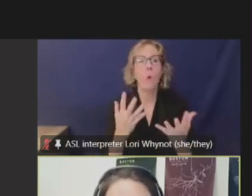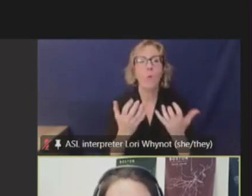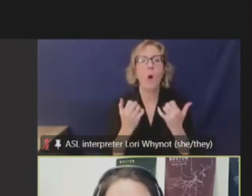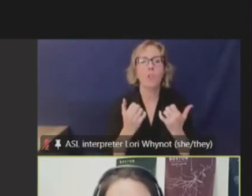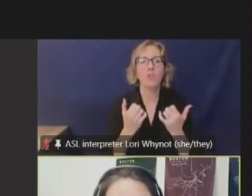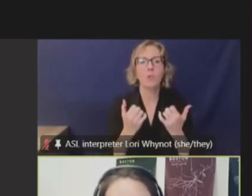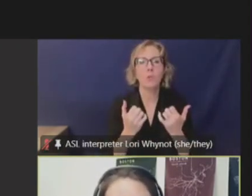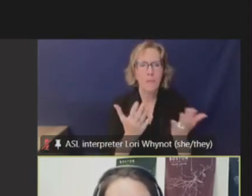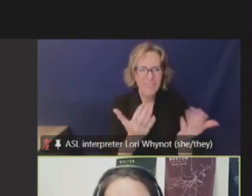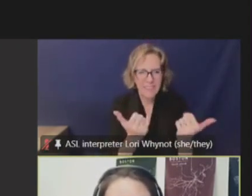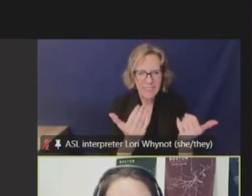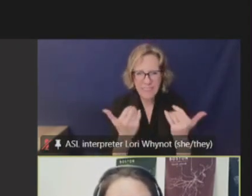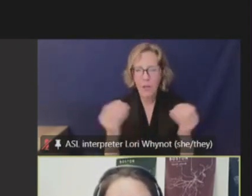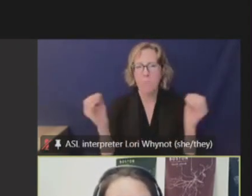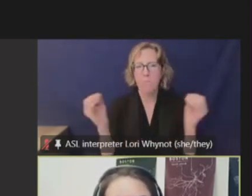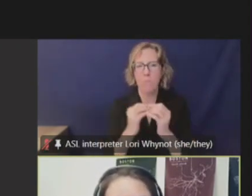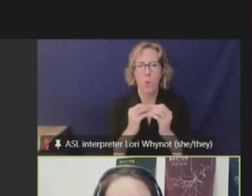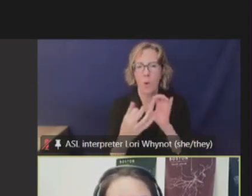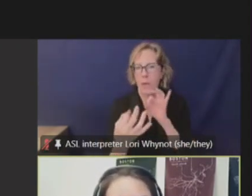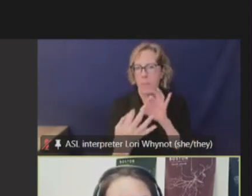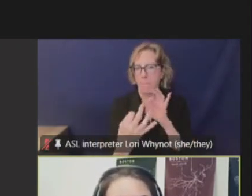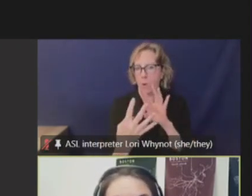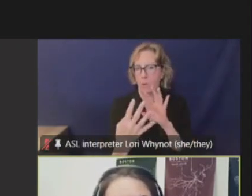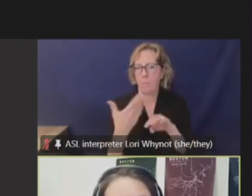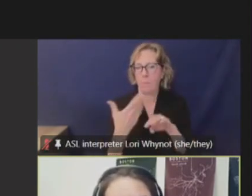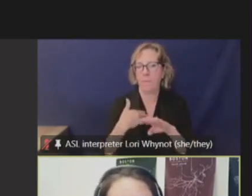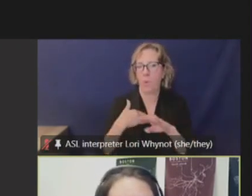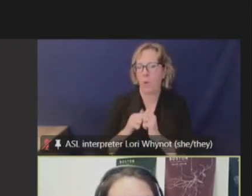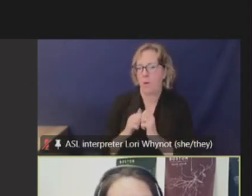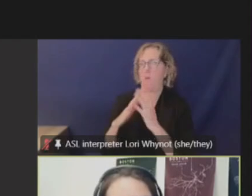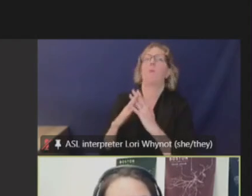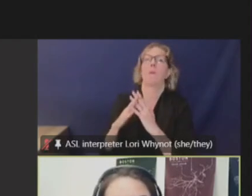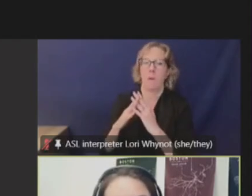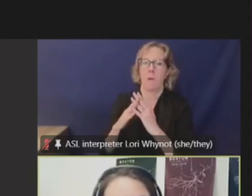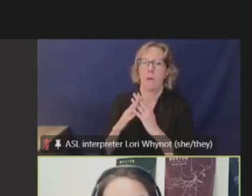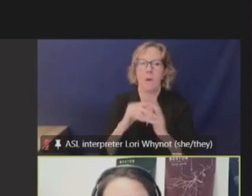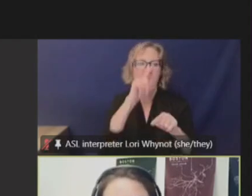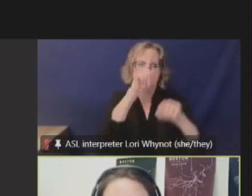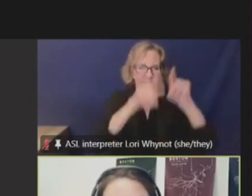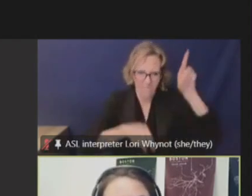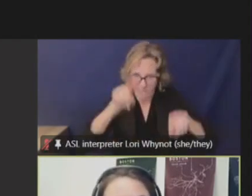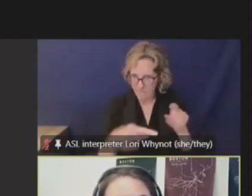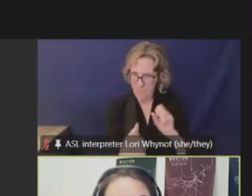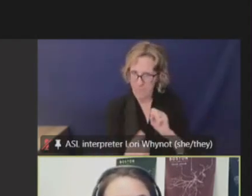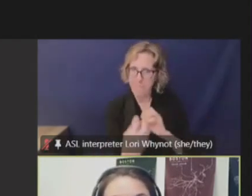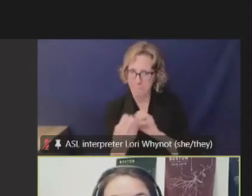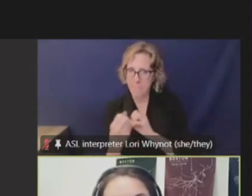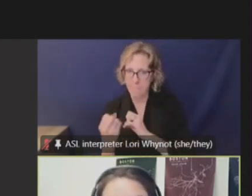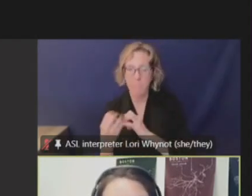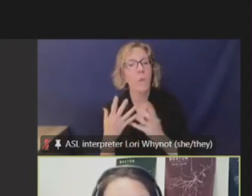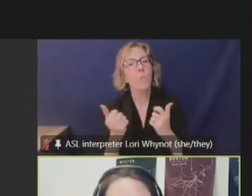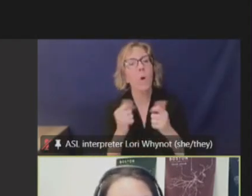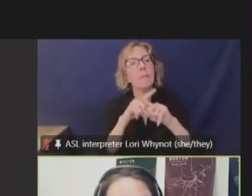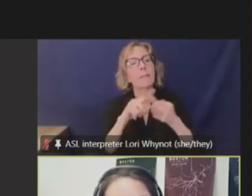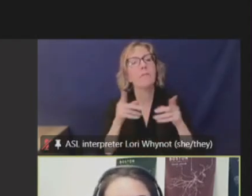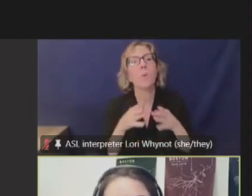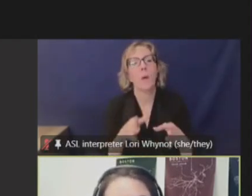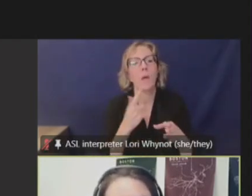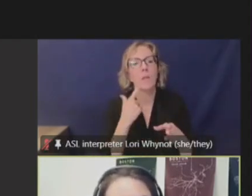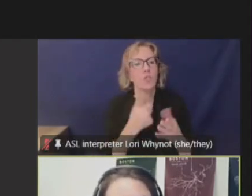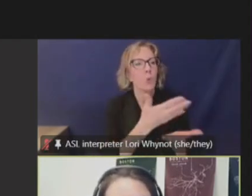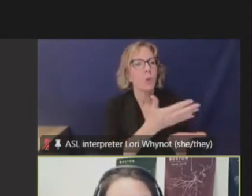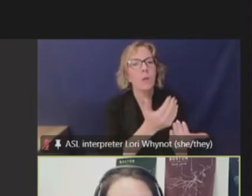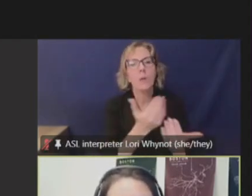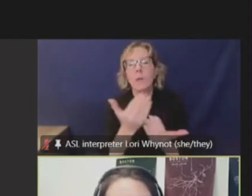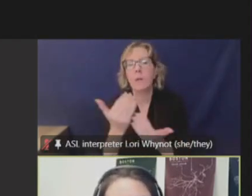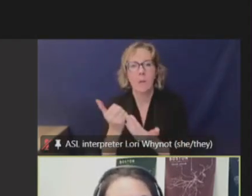and development. And what that means is we want to have new and expanded ways to hear from more people, making it easier